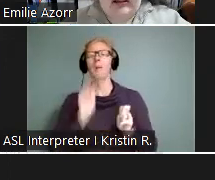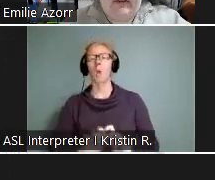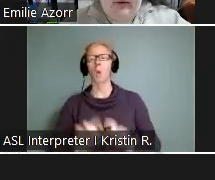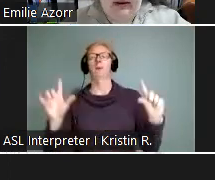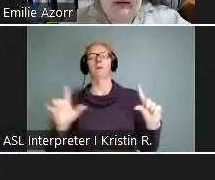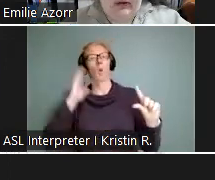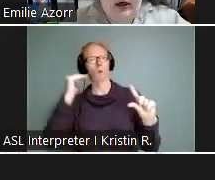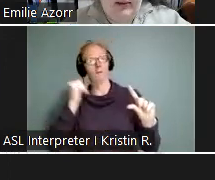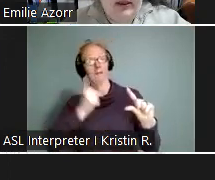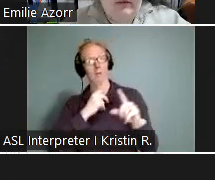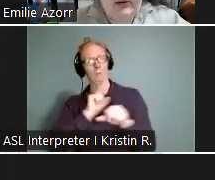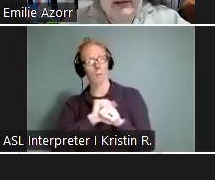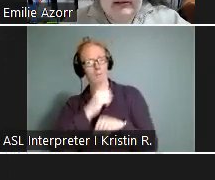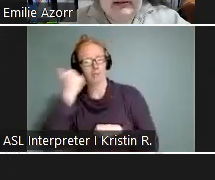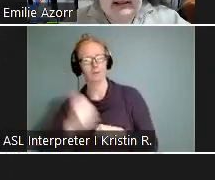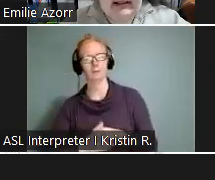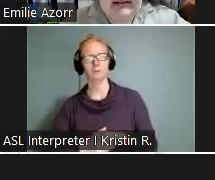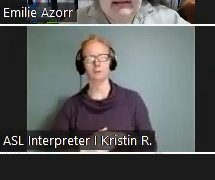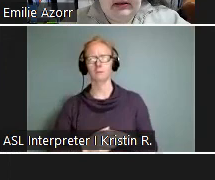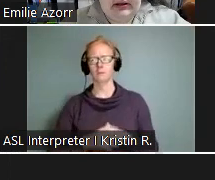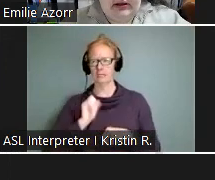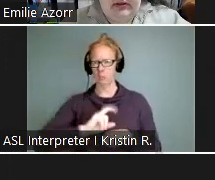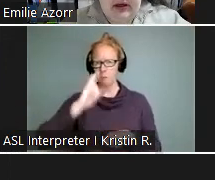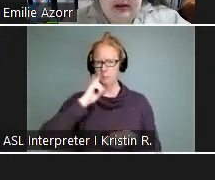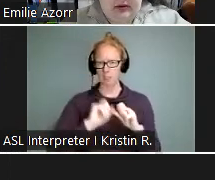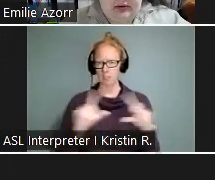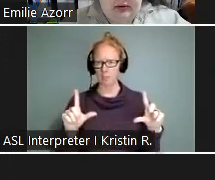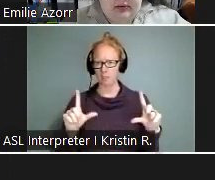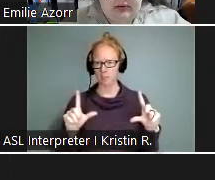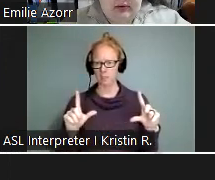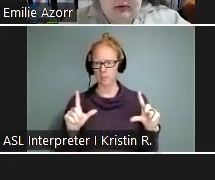so folks can view it. Can folks see this?